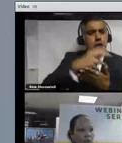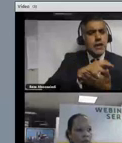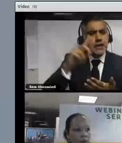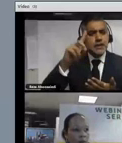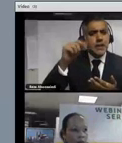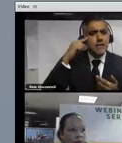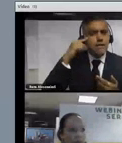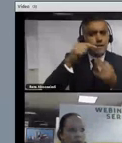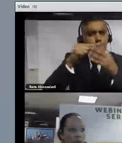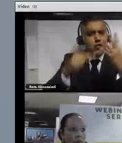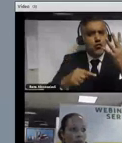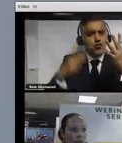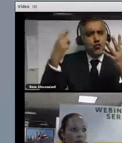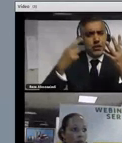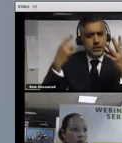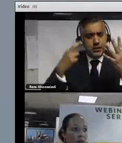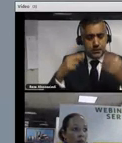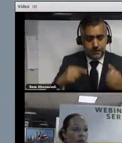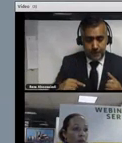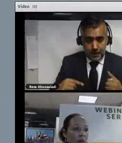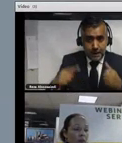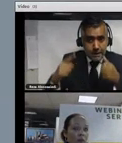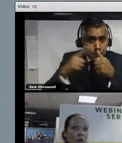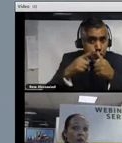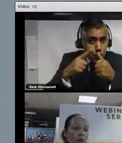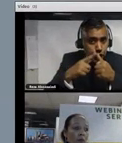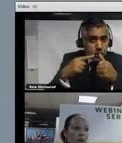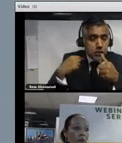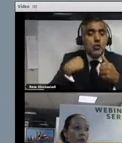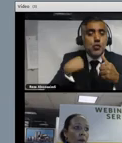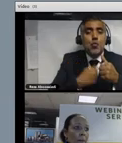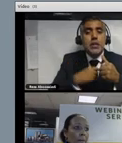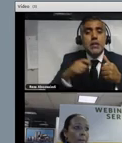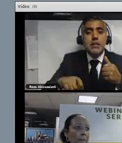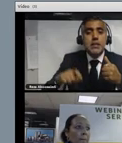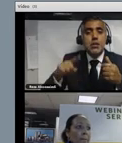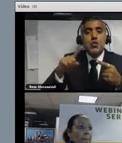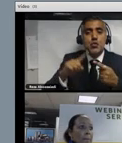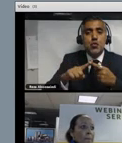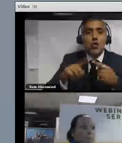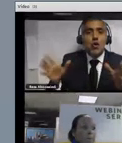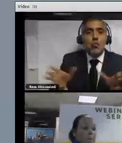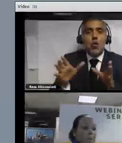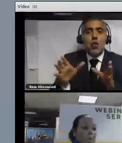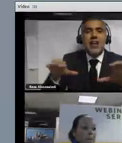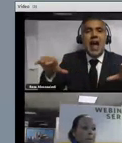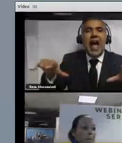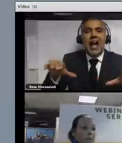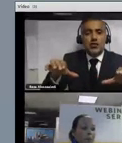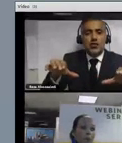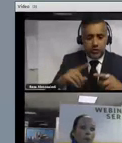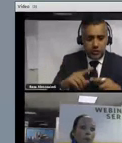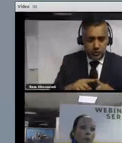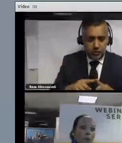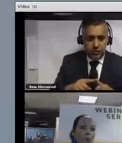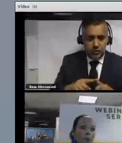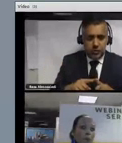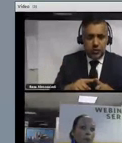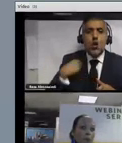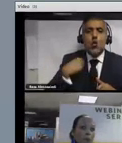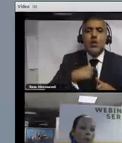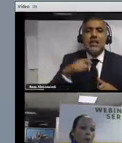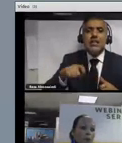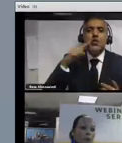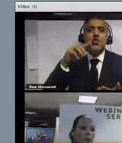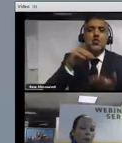reasons. The first reason is to be able to motivate action, right? To be able to